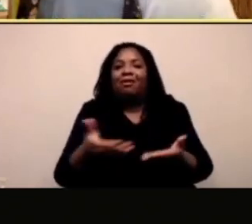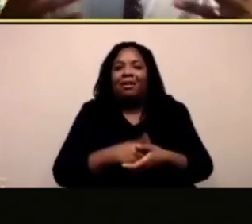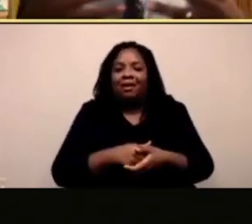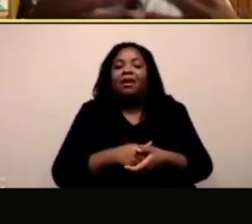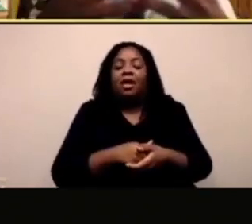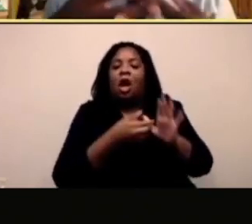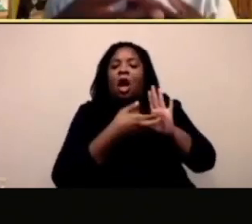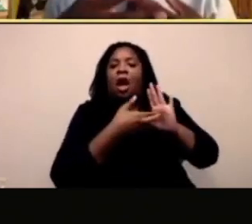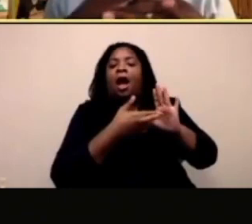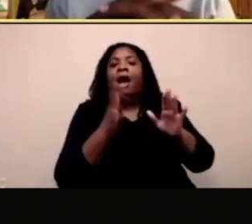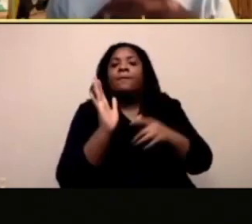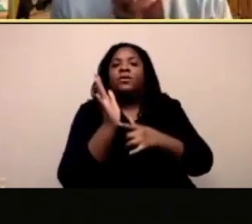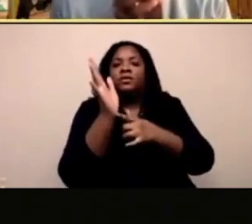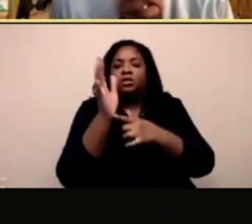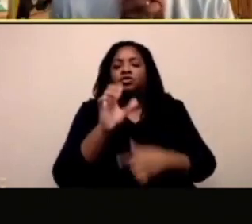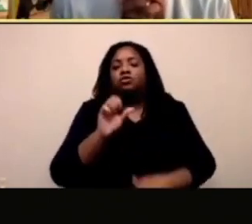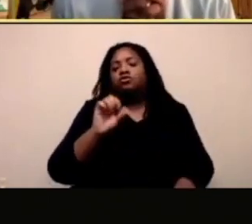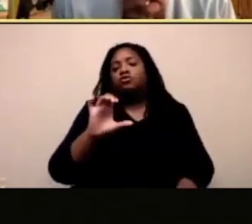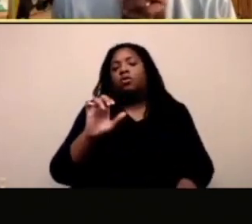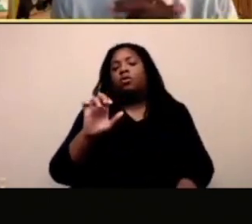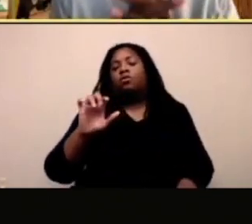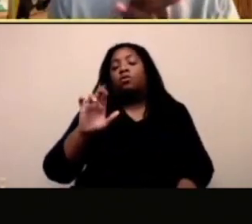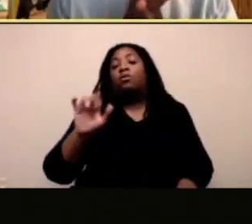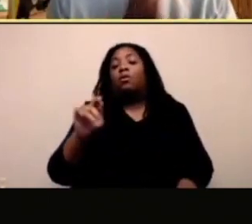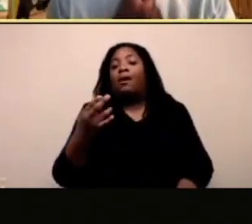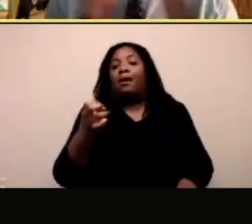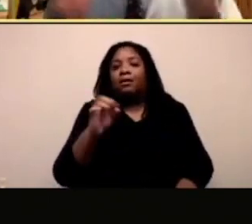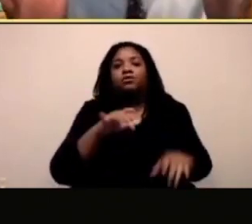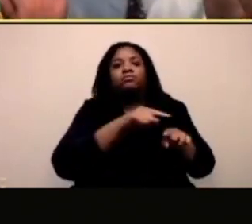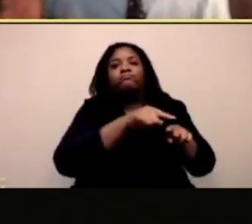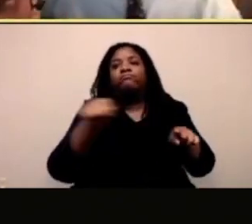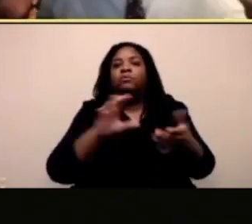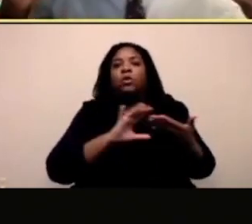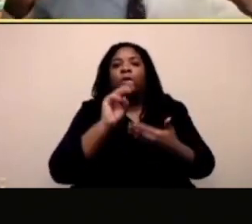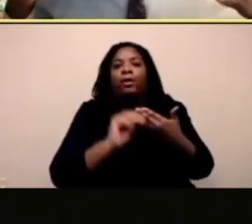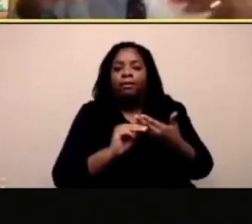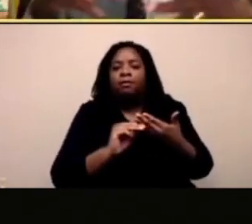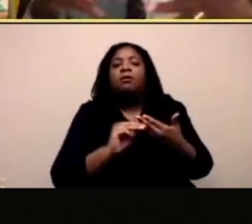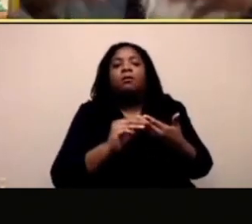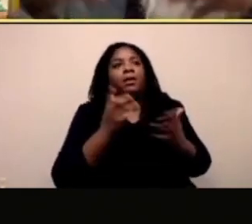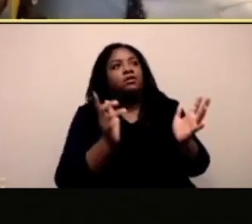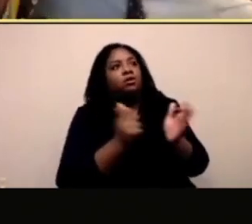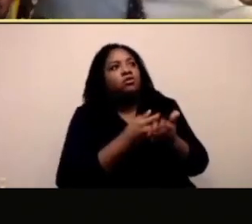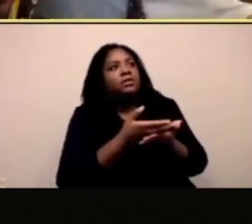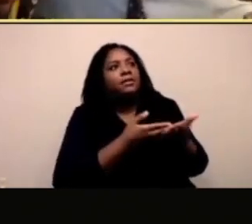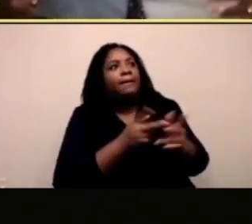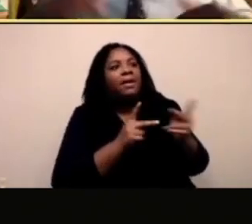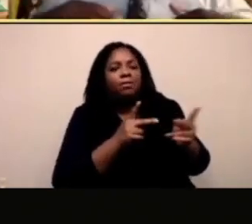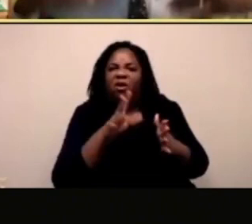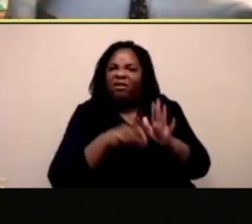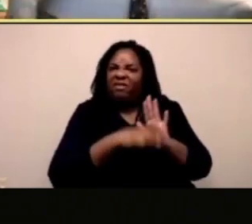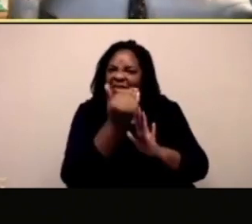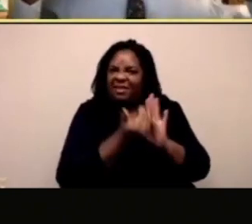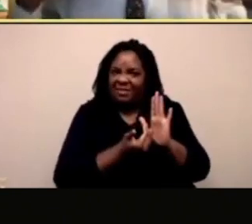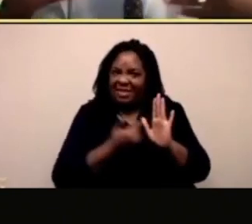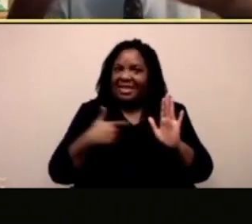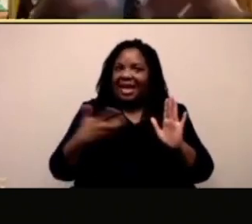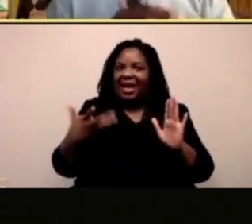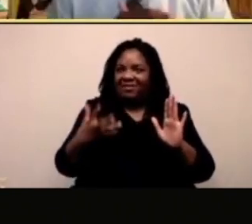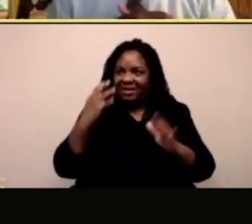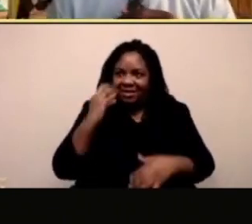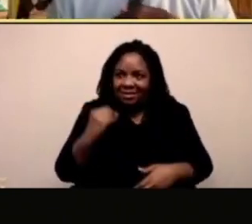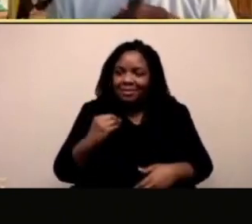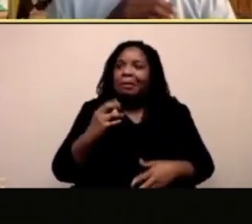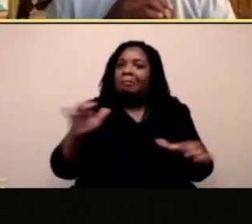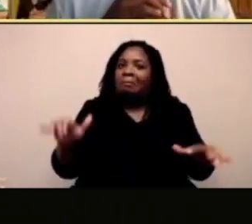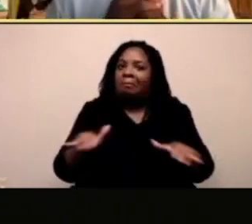Scratch across the curriculum. So I was able to speak with some cool people at Scratch who they found some lessons I had done, and they were like, come talk about